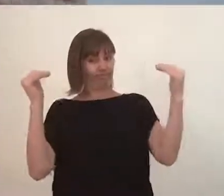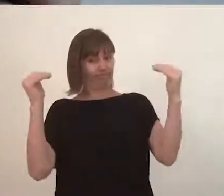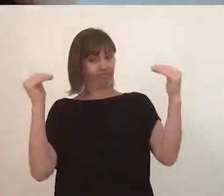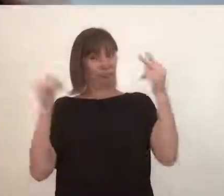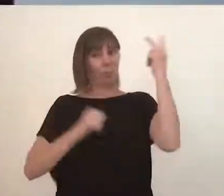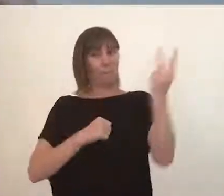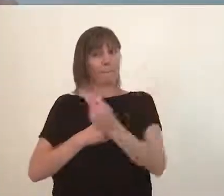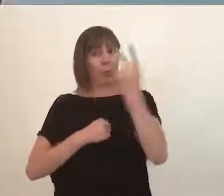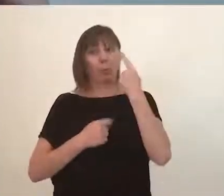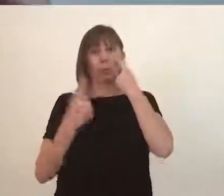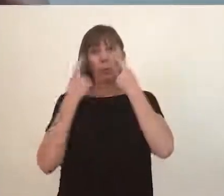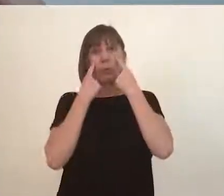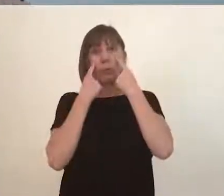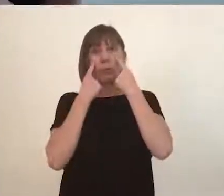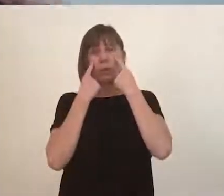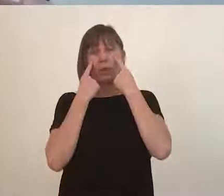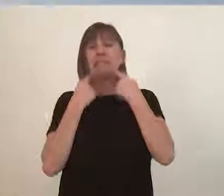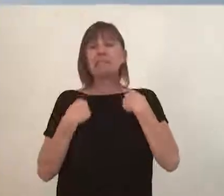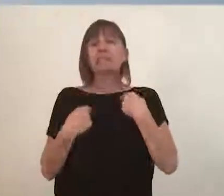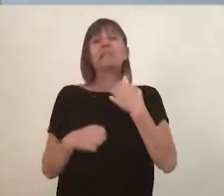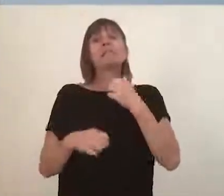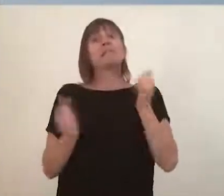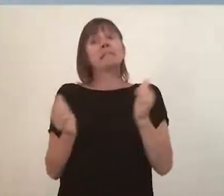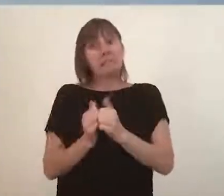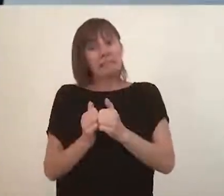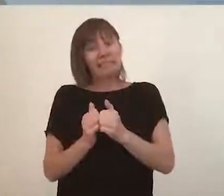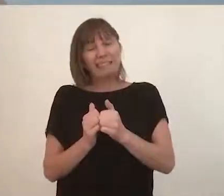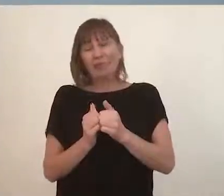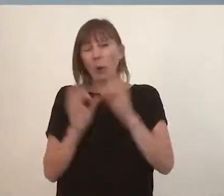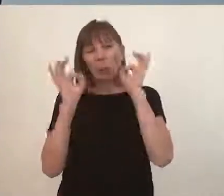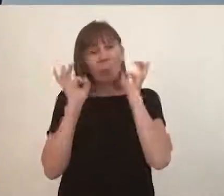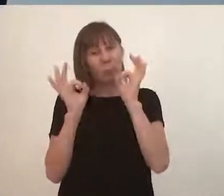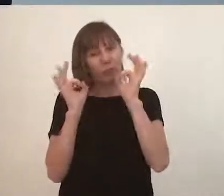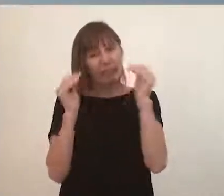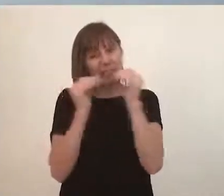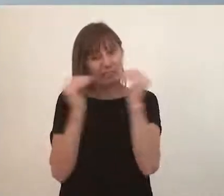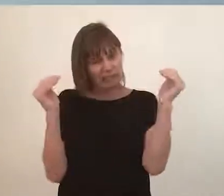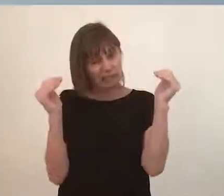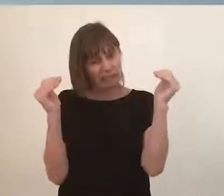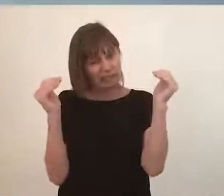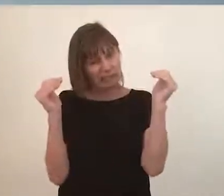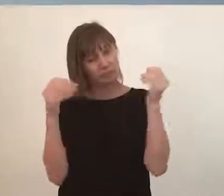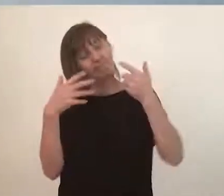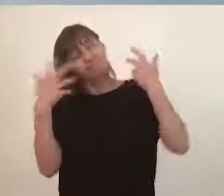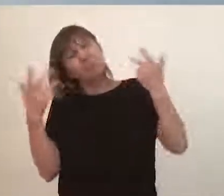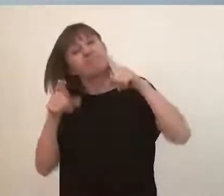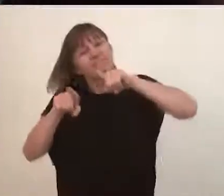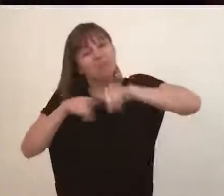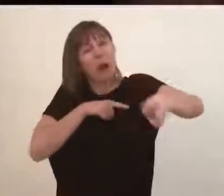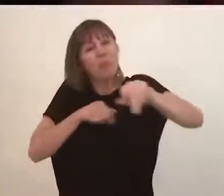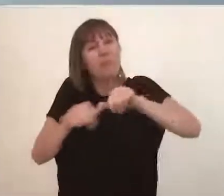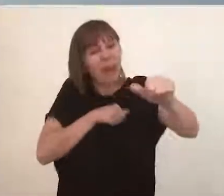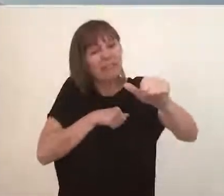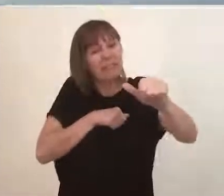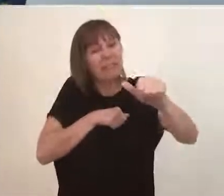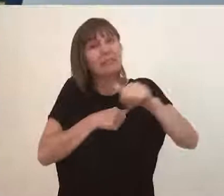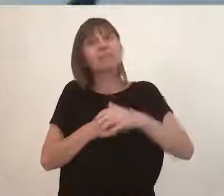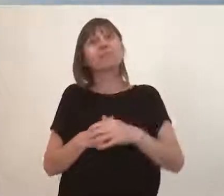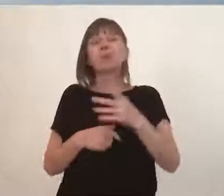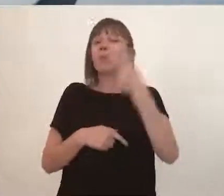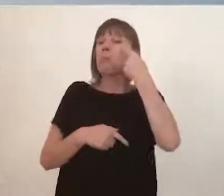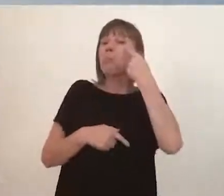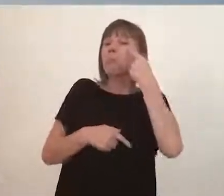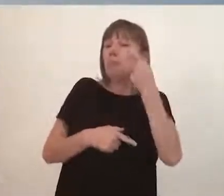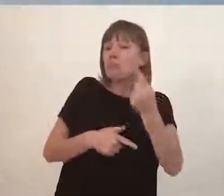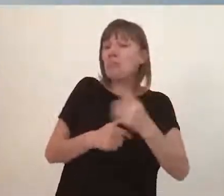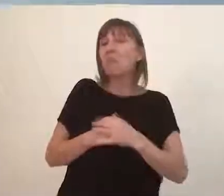is the hard part, to get symmetry between the two wings. I will admit, they are probably not exactly symmetrical, but